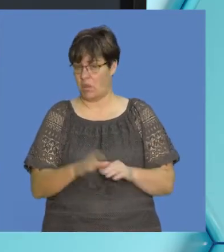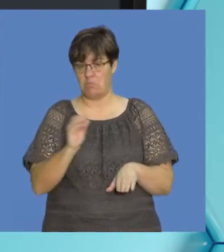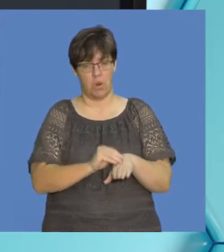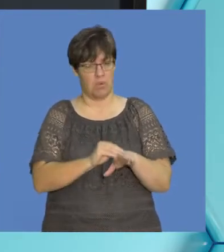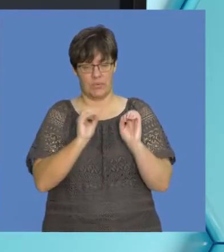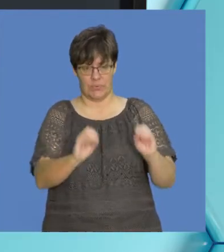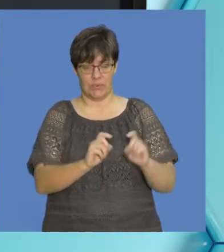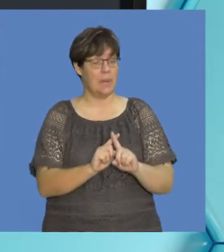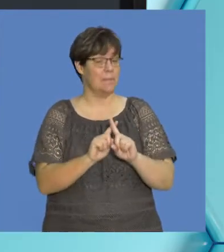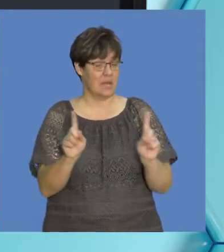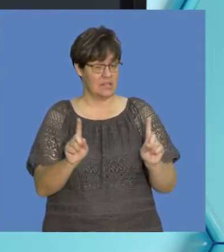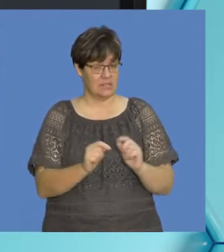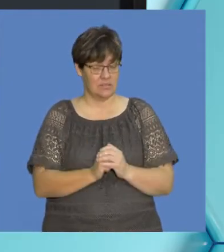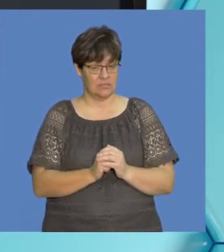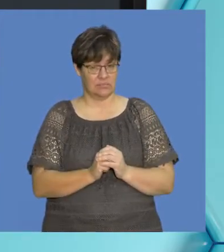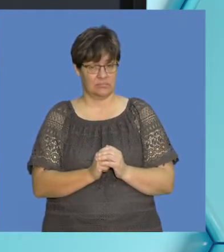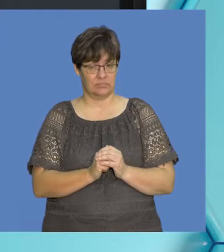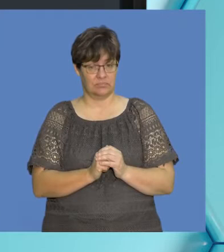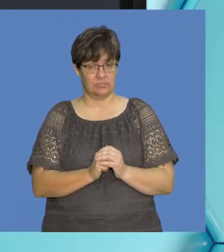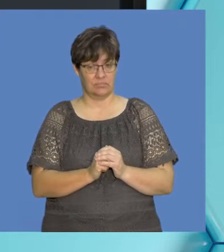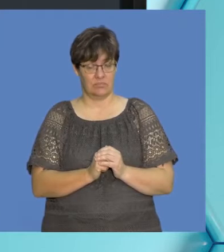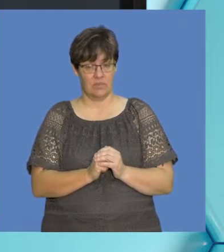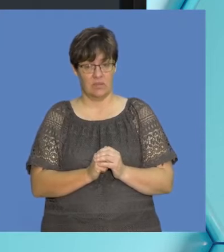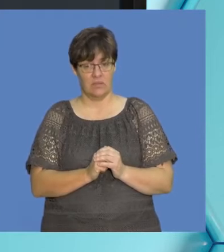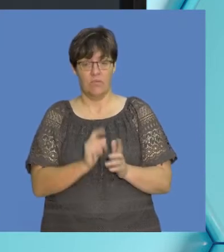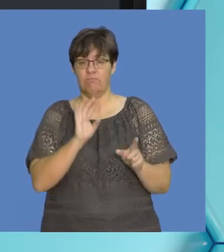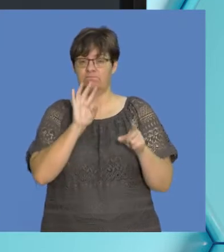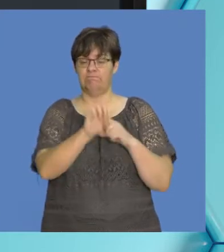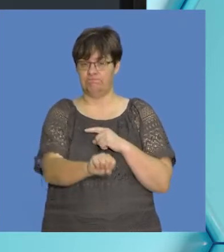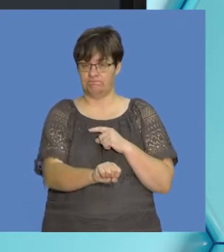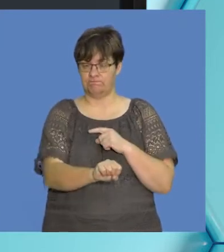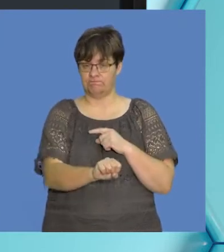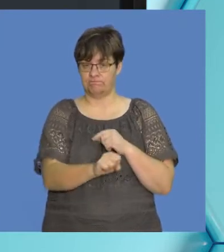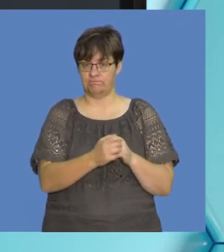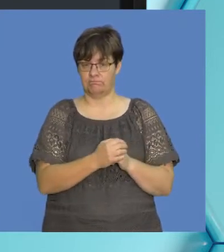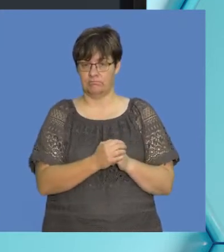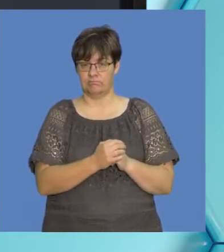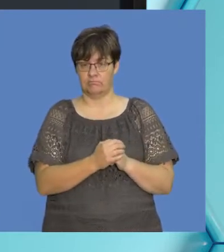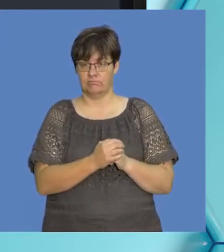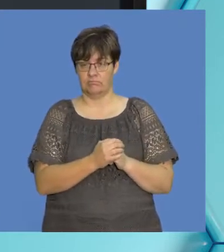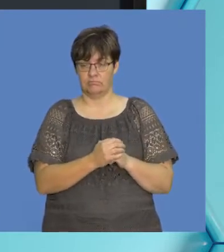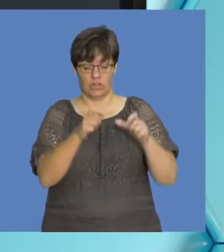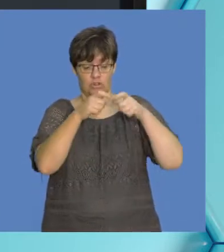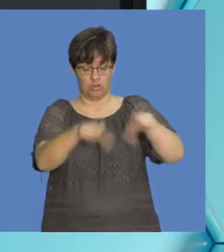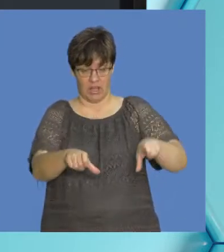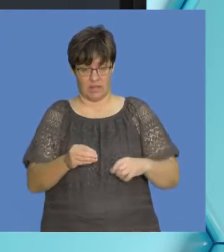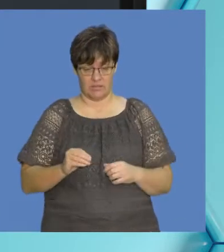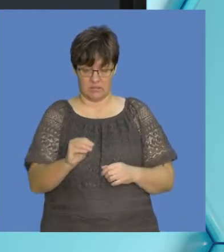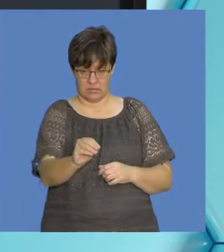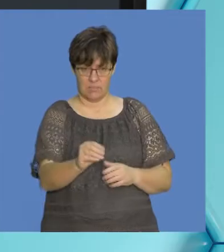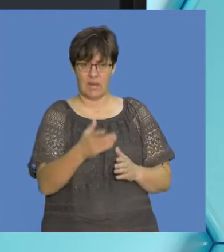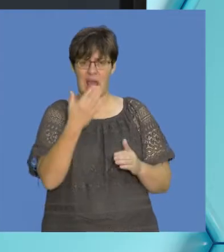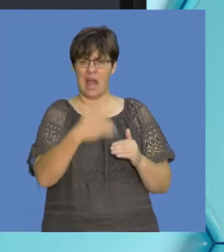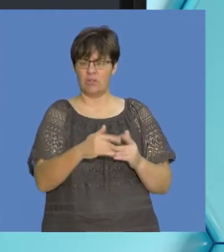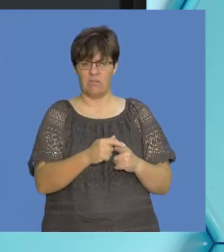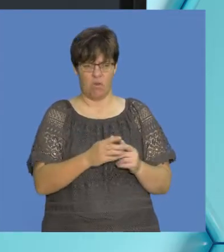problem. However, if you find that this check is now